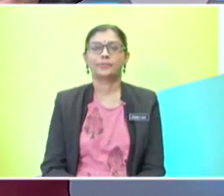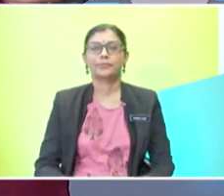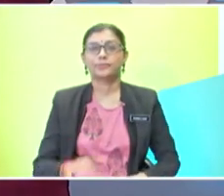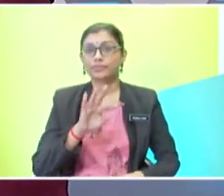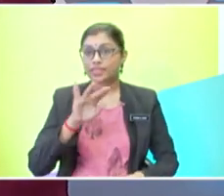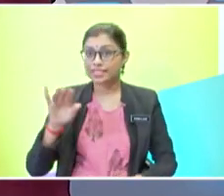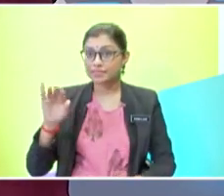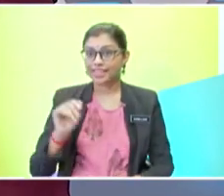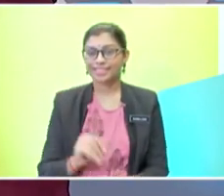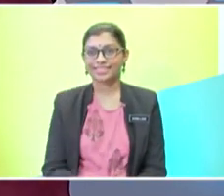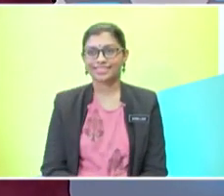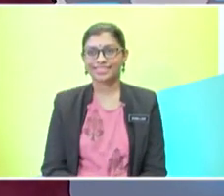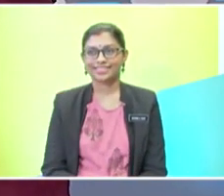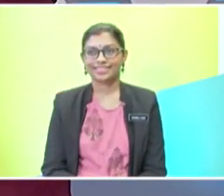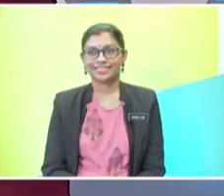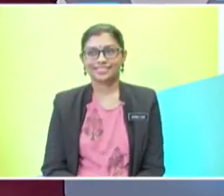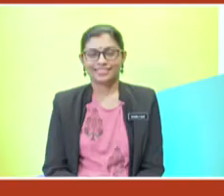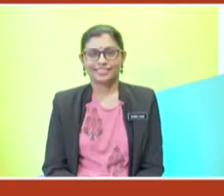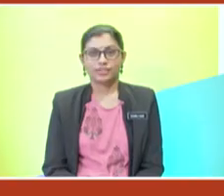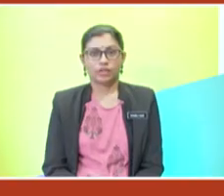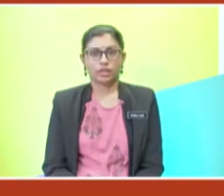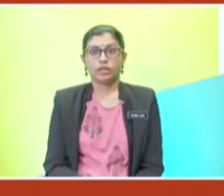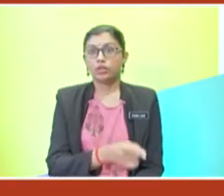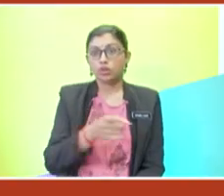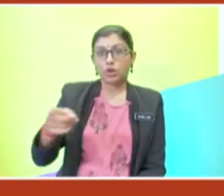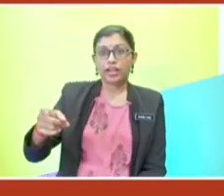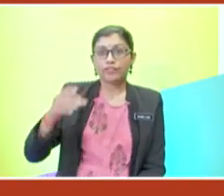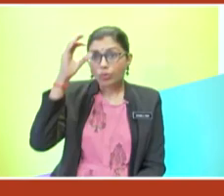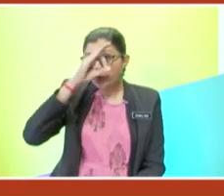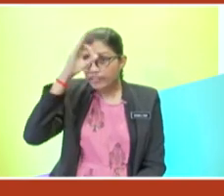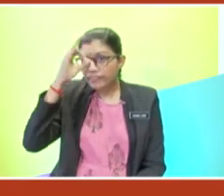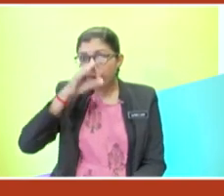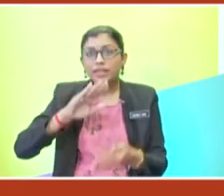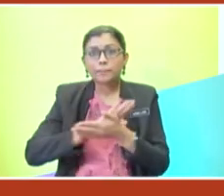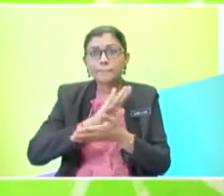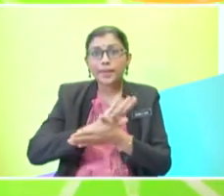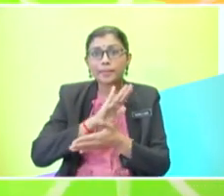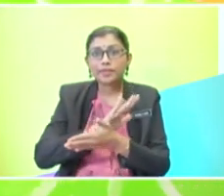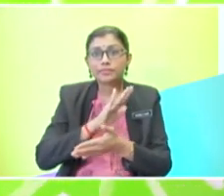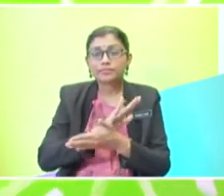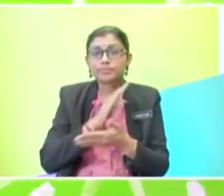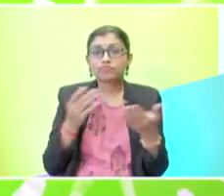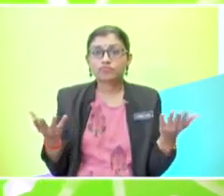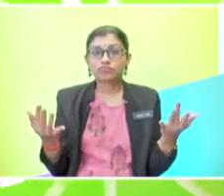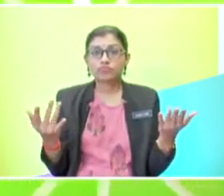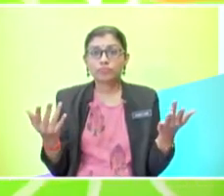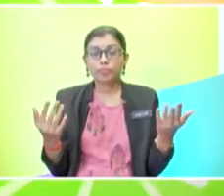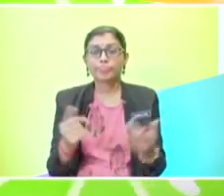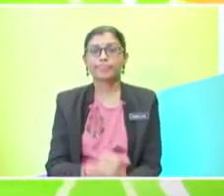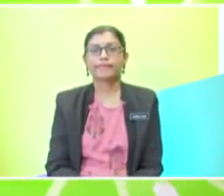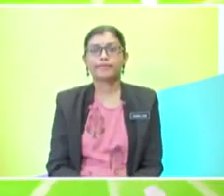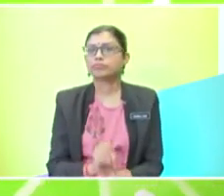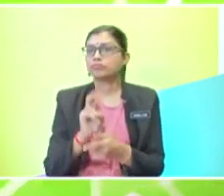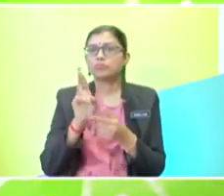like you to do is bring up your whiteboard, mini whiteboard. Show me your mini whiteboard, please, everyone. Good. All